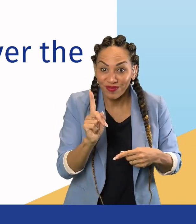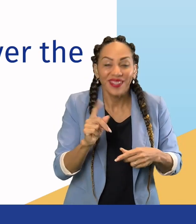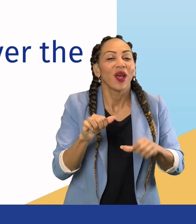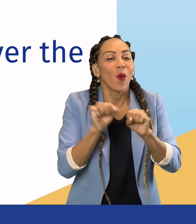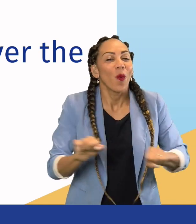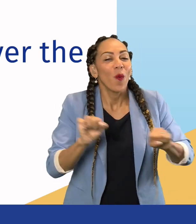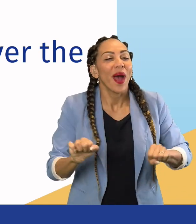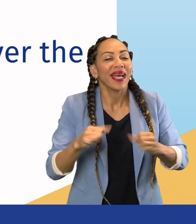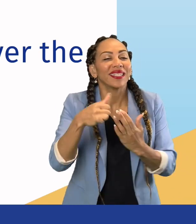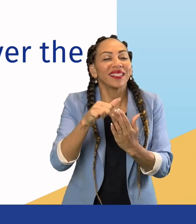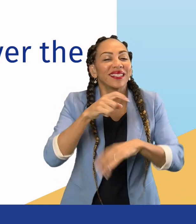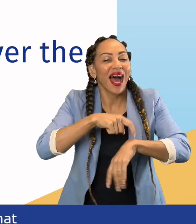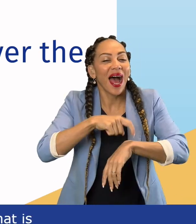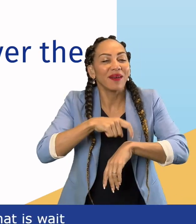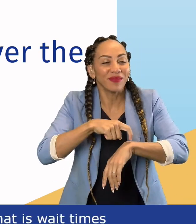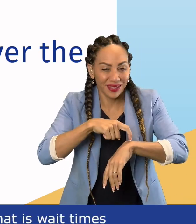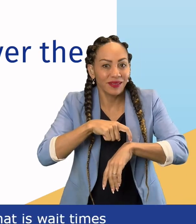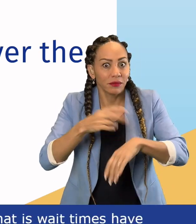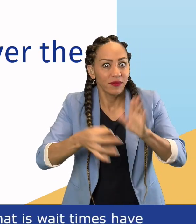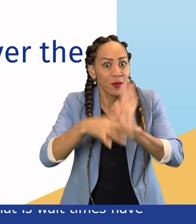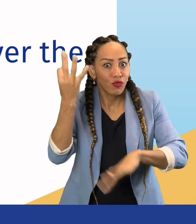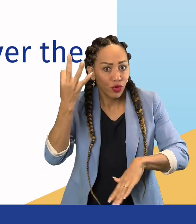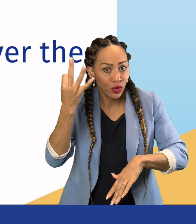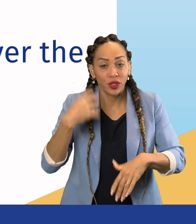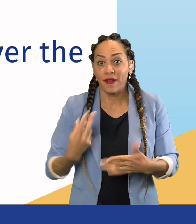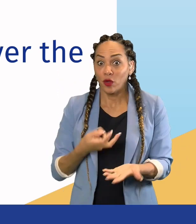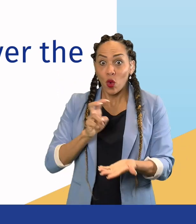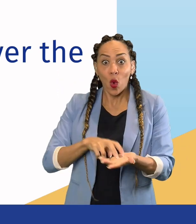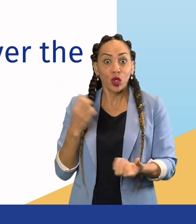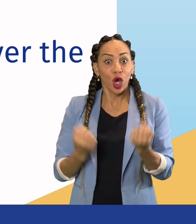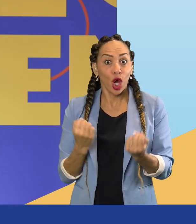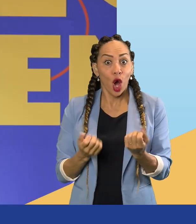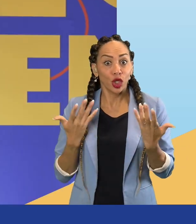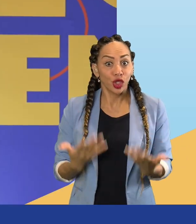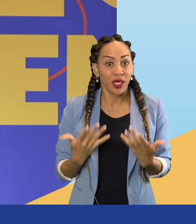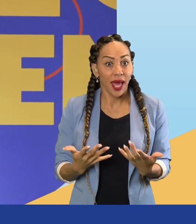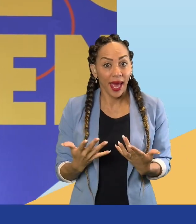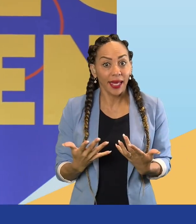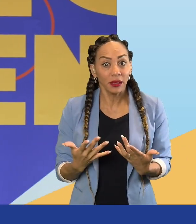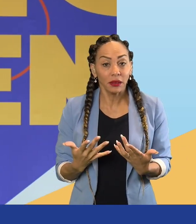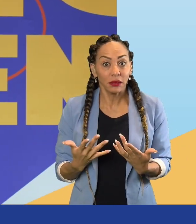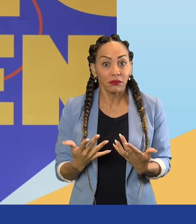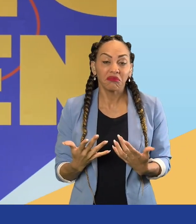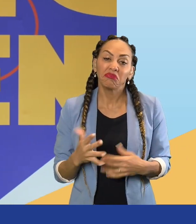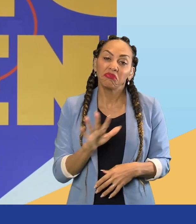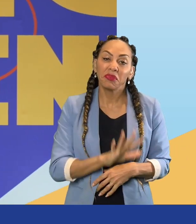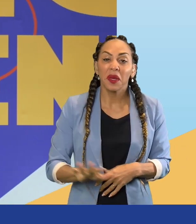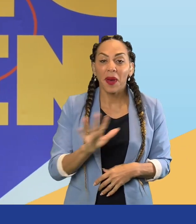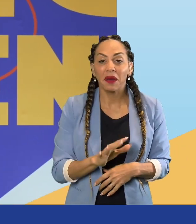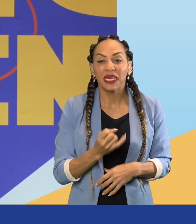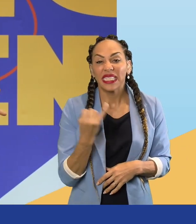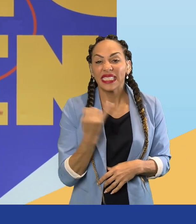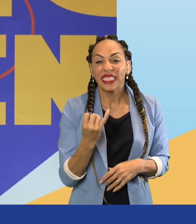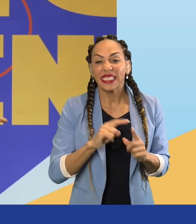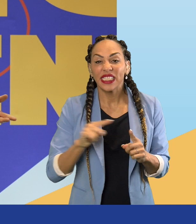you order a car today, the average lead time, depending on which vehicle you order, will probably be somewhere between 16 and 20 weeks,